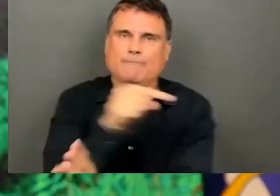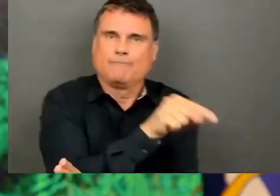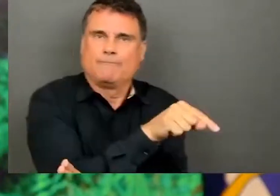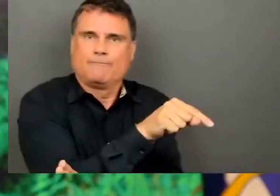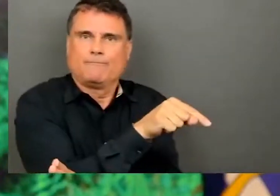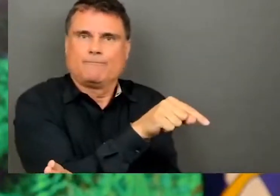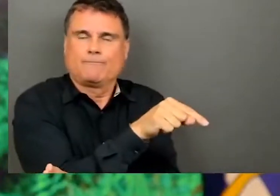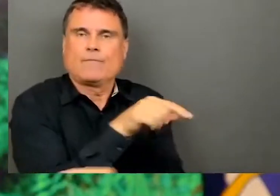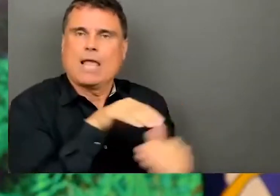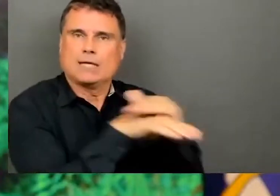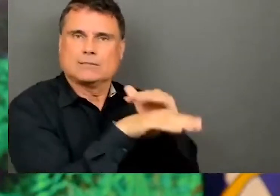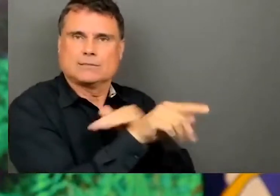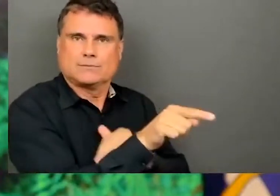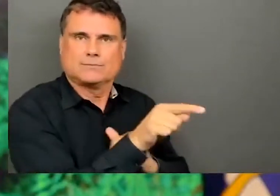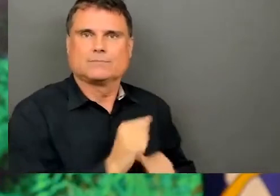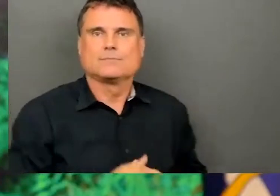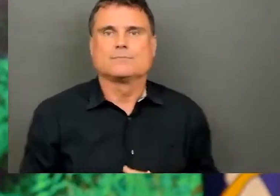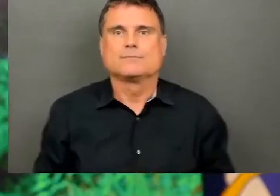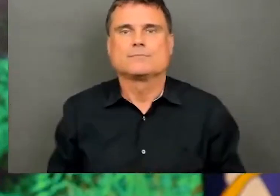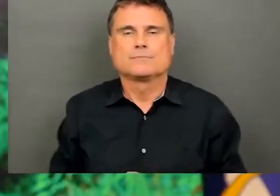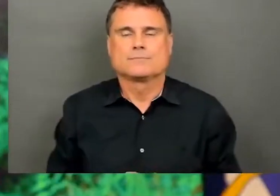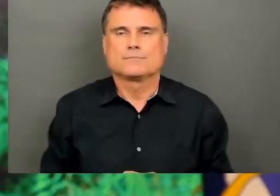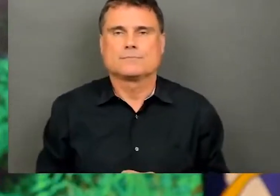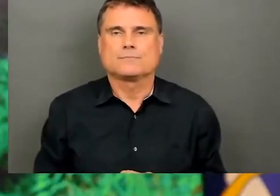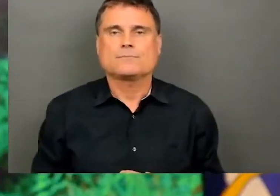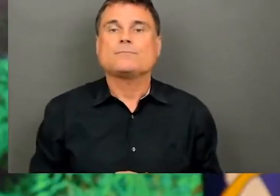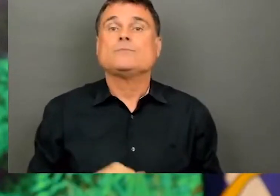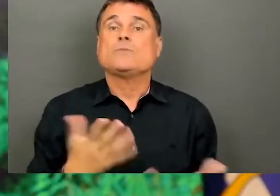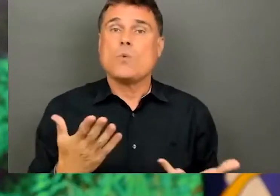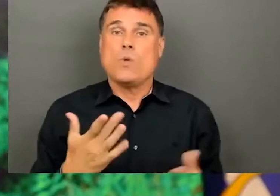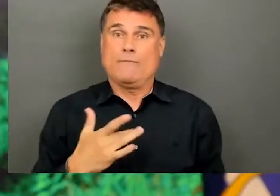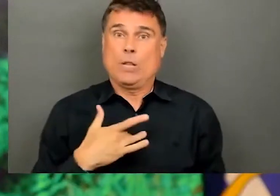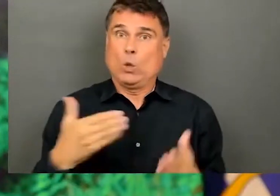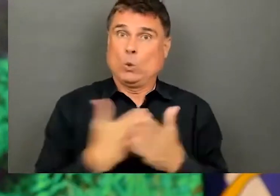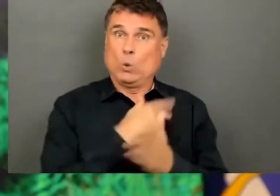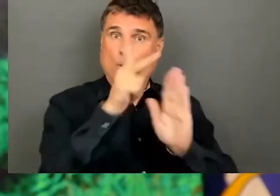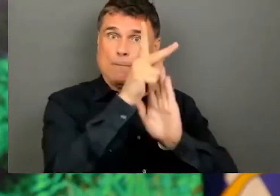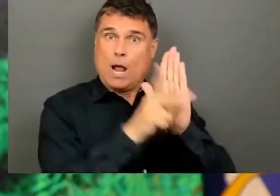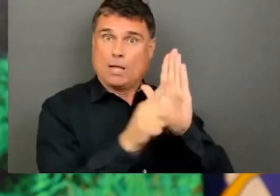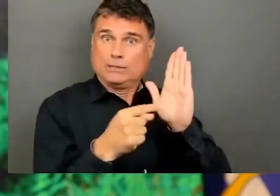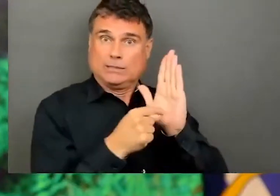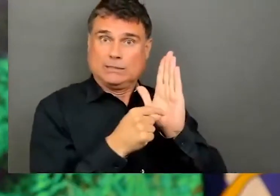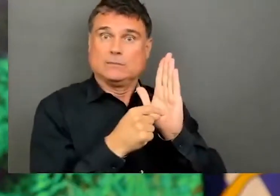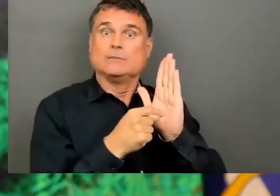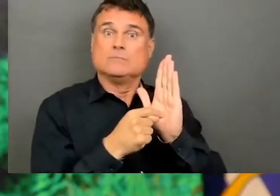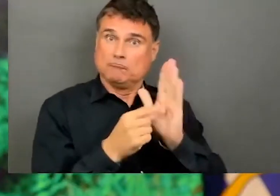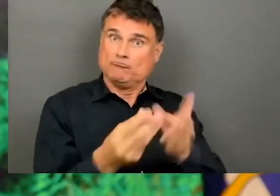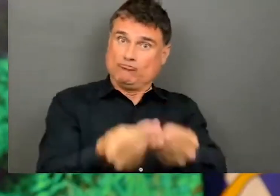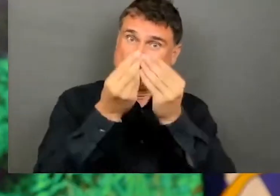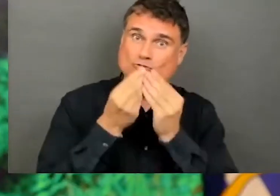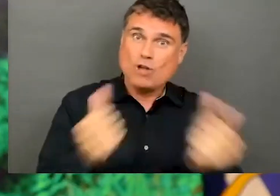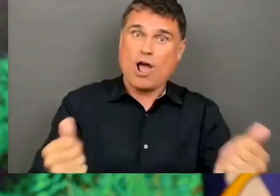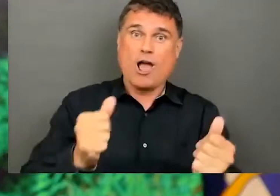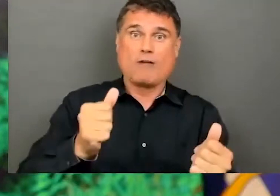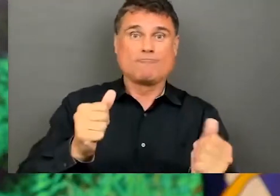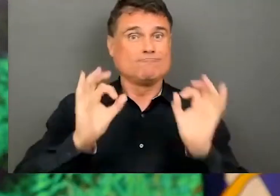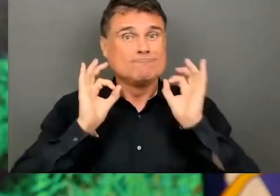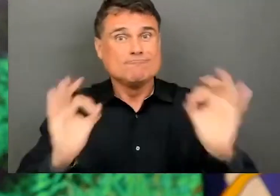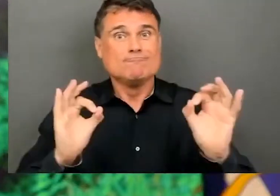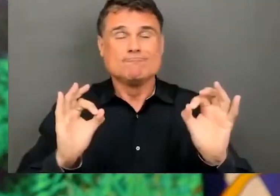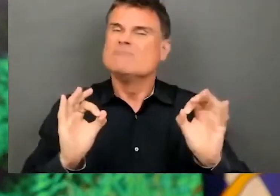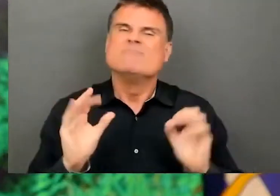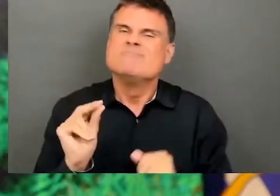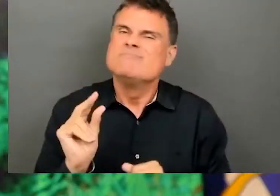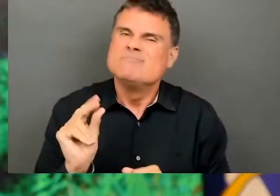in the right direction. Prescribed safer supply is another important tool in our toolbox that will help keep people